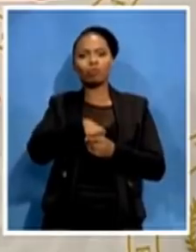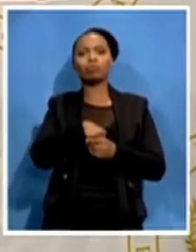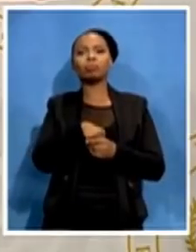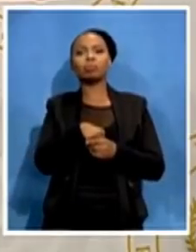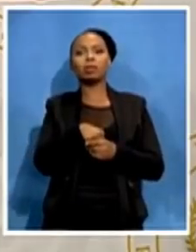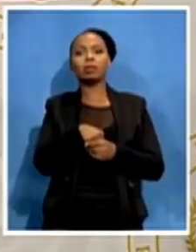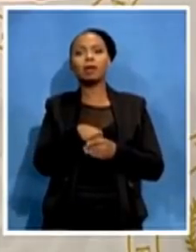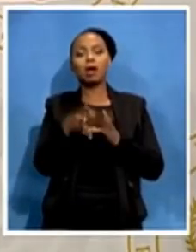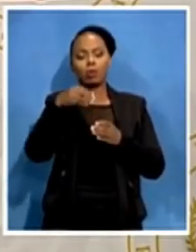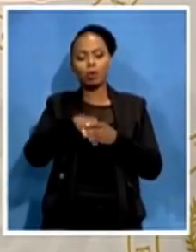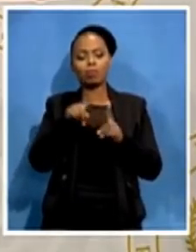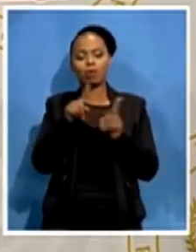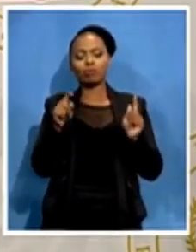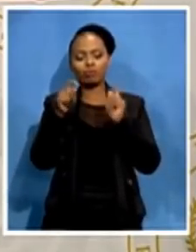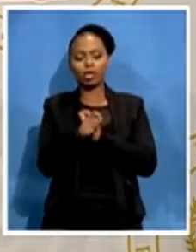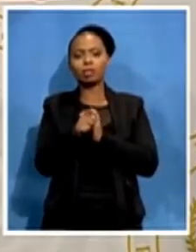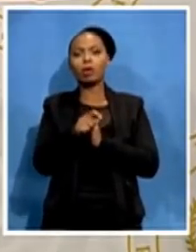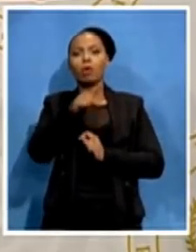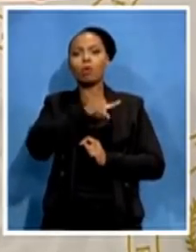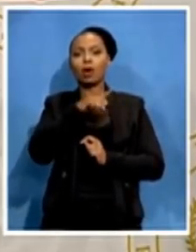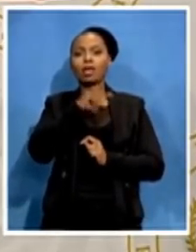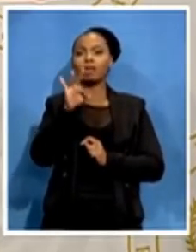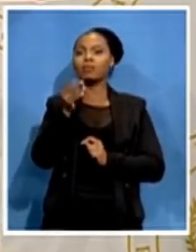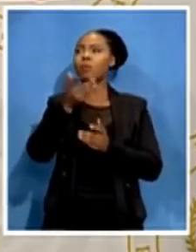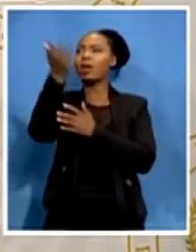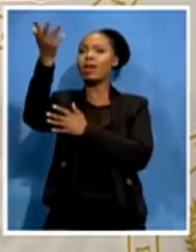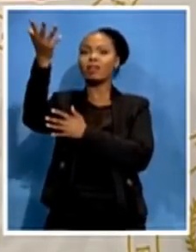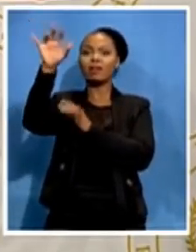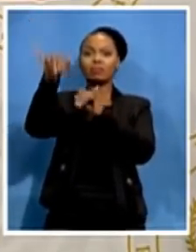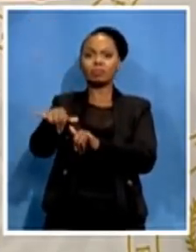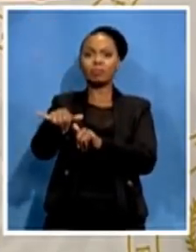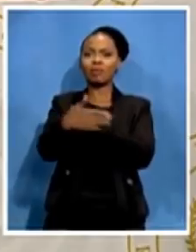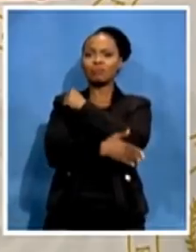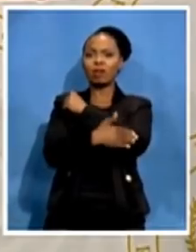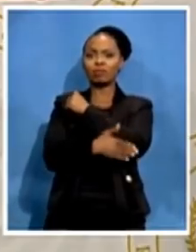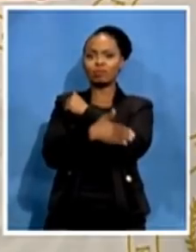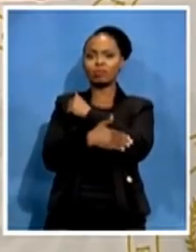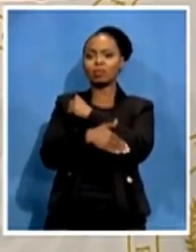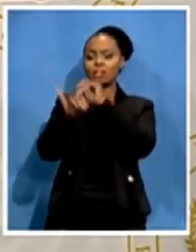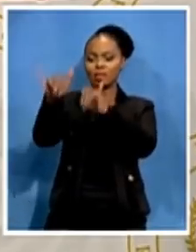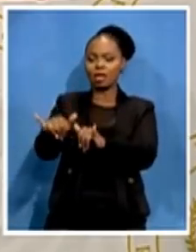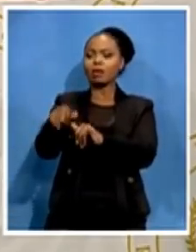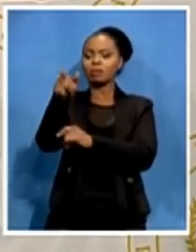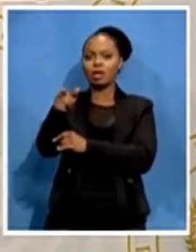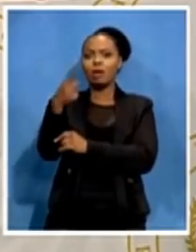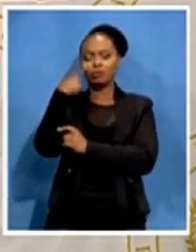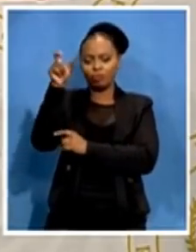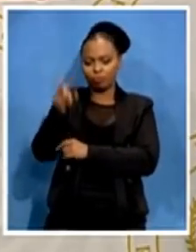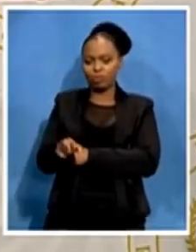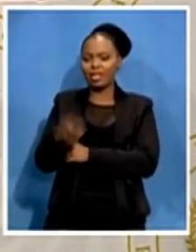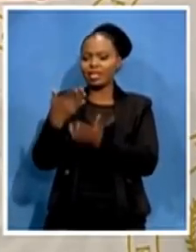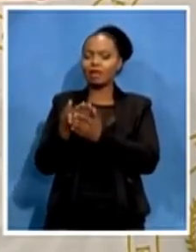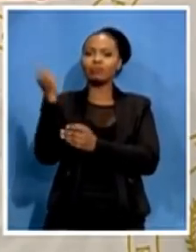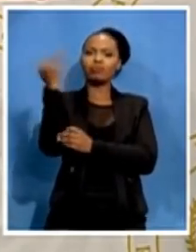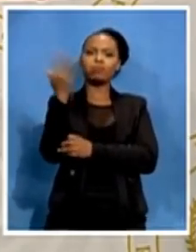where they are. Even from within the country, all we have to do is satisfy ourselves that the person who's going to testify is the